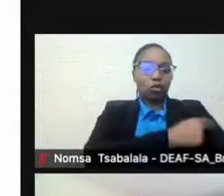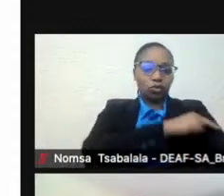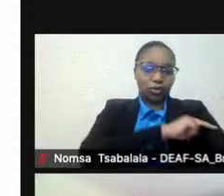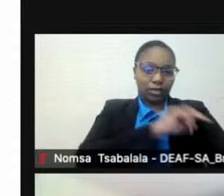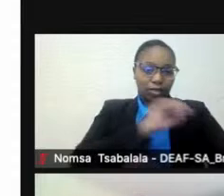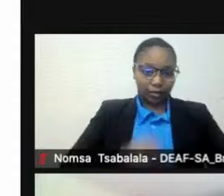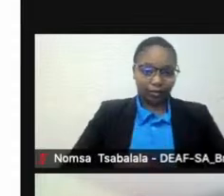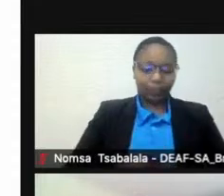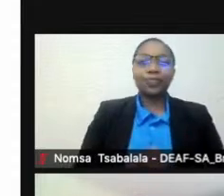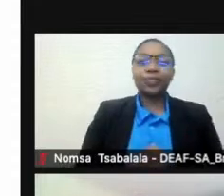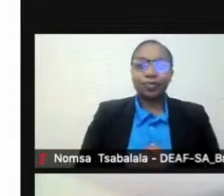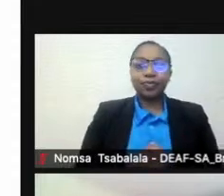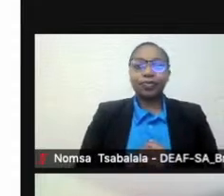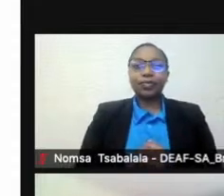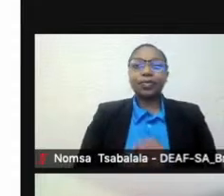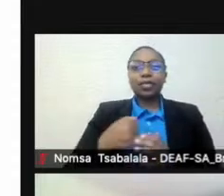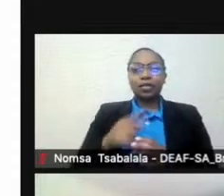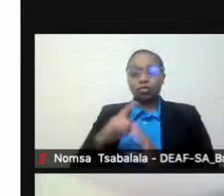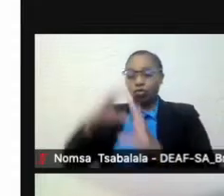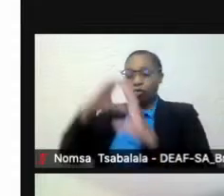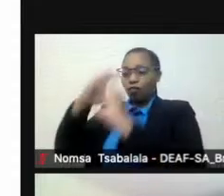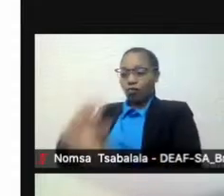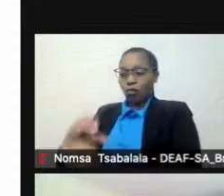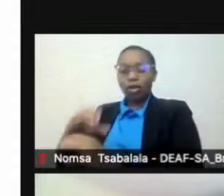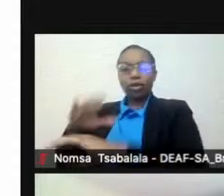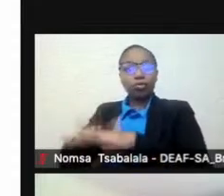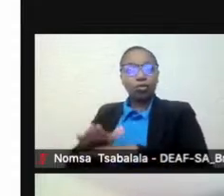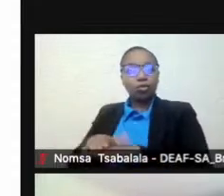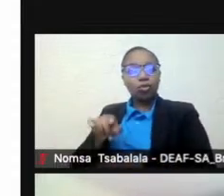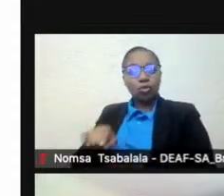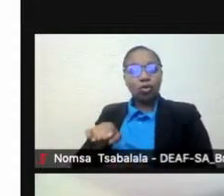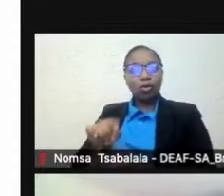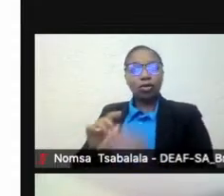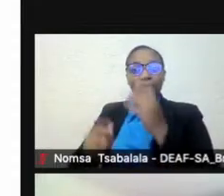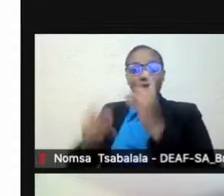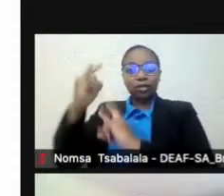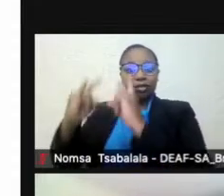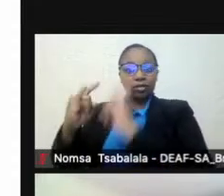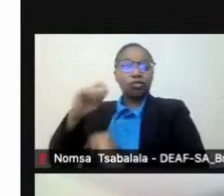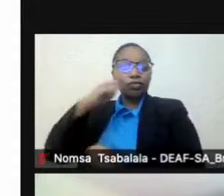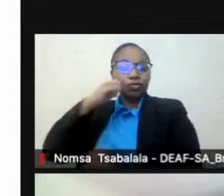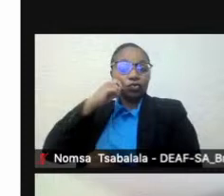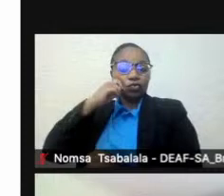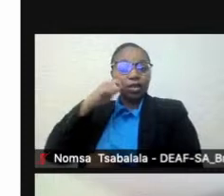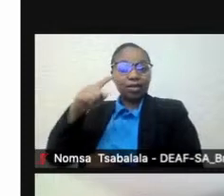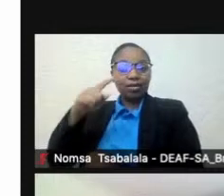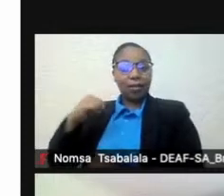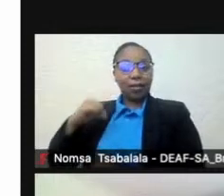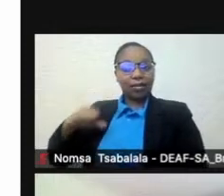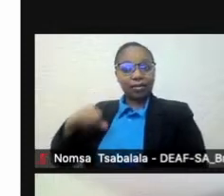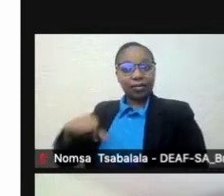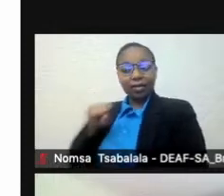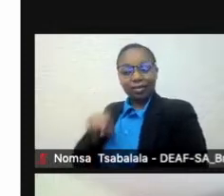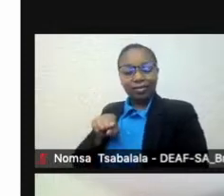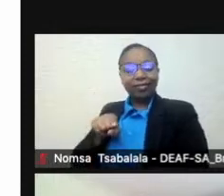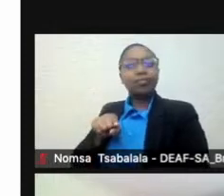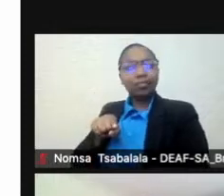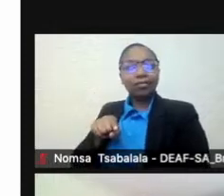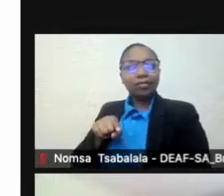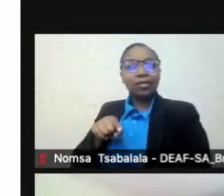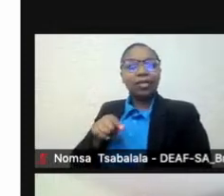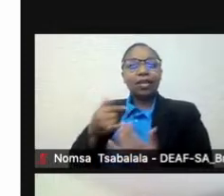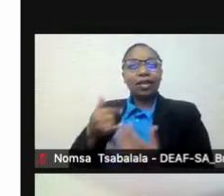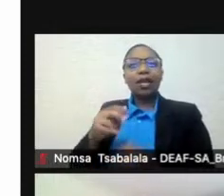Just to shine a spotlight a little bit more, in the city of Tshwane Metro, we tried to compare the first 2 weeks of the